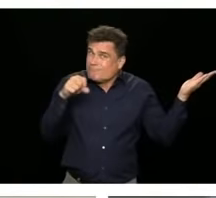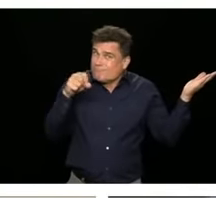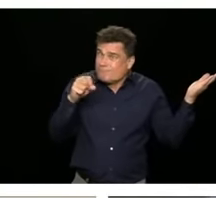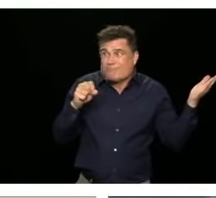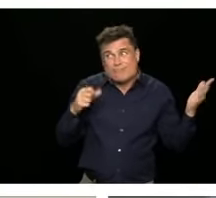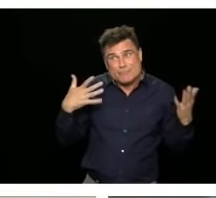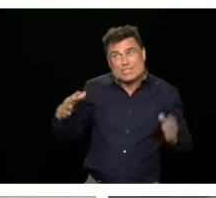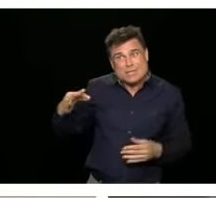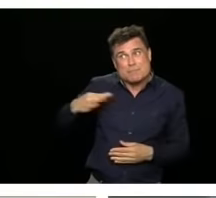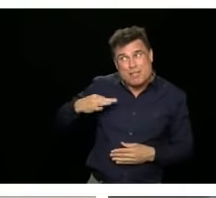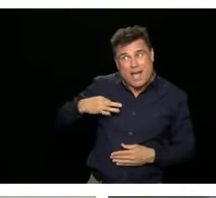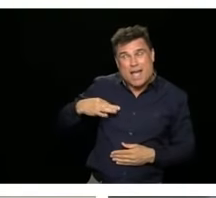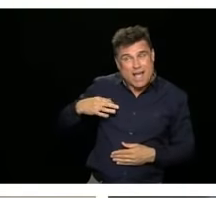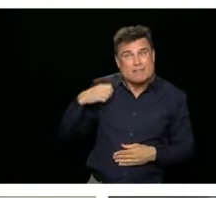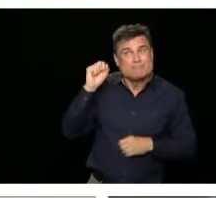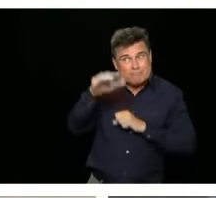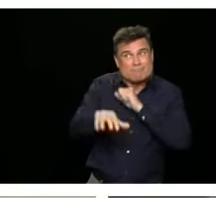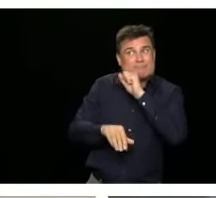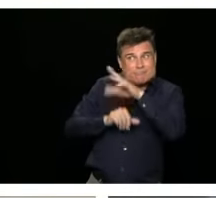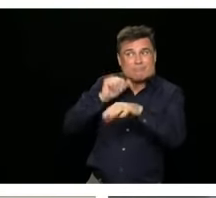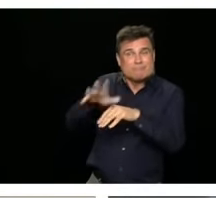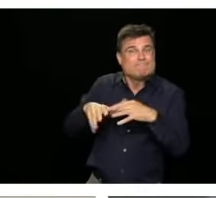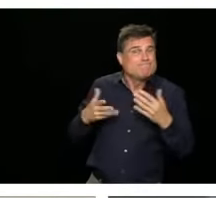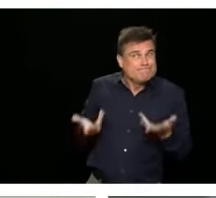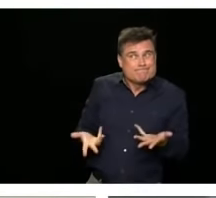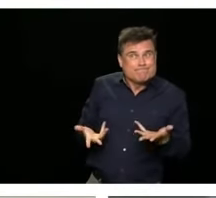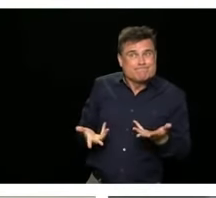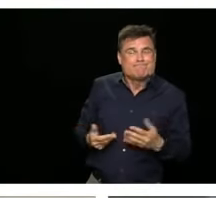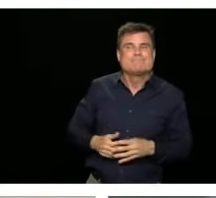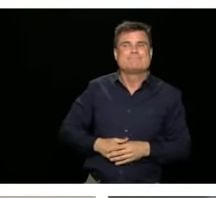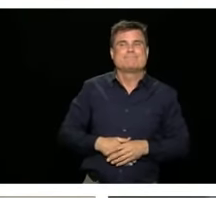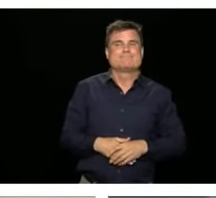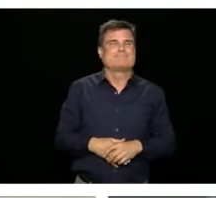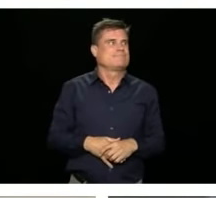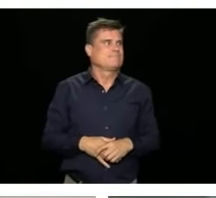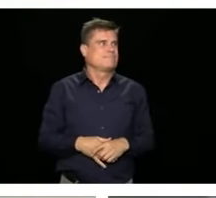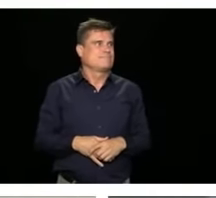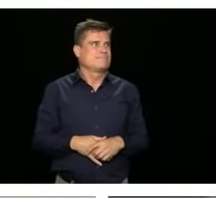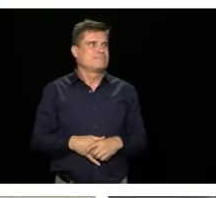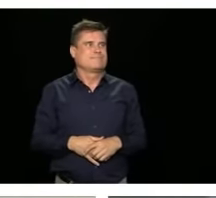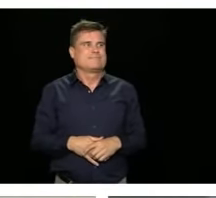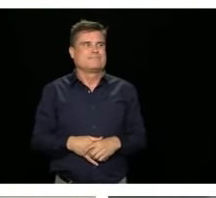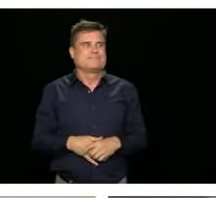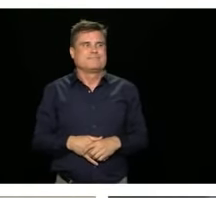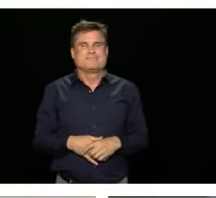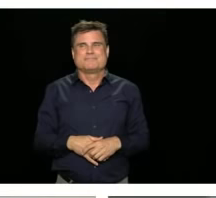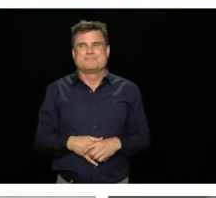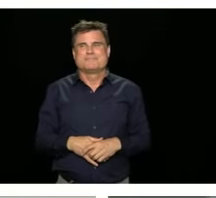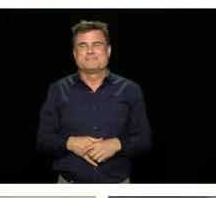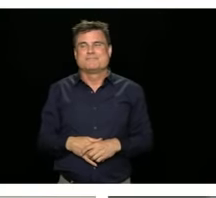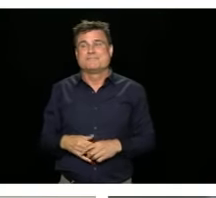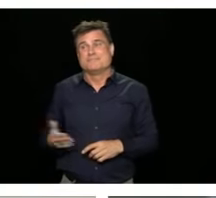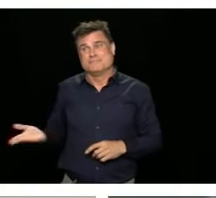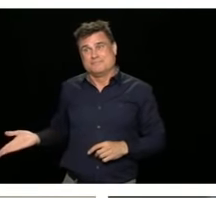Yes, P.S. Kalan, would you like to go next? Yeah, I don't think I can summarize it better than Dr. Azori.